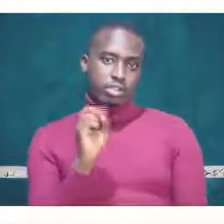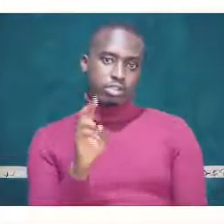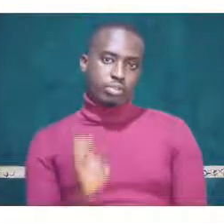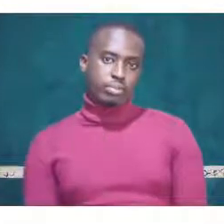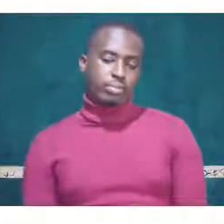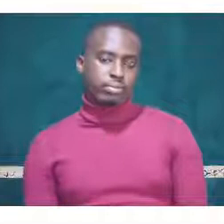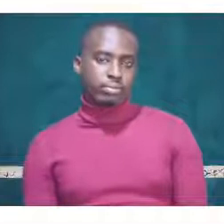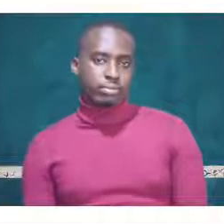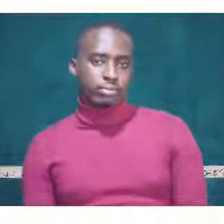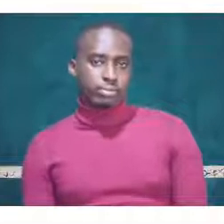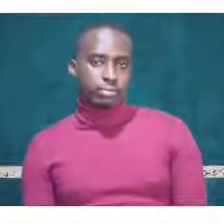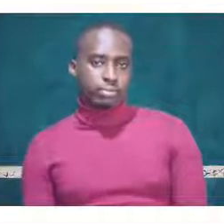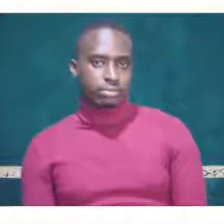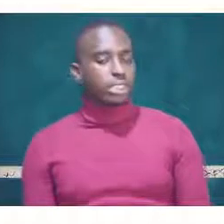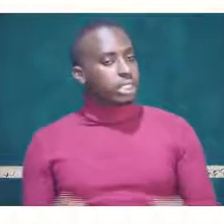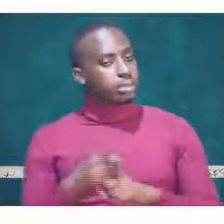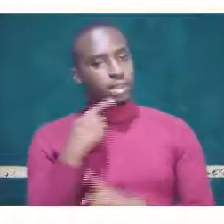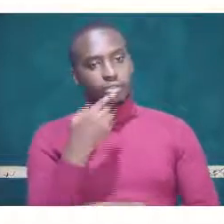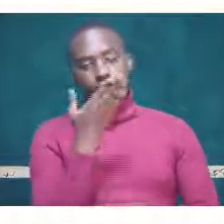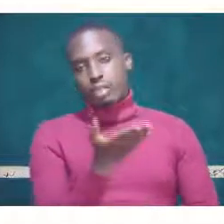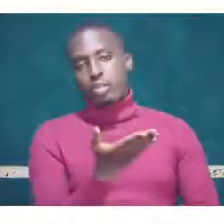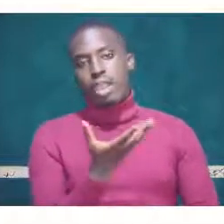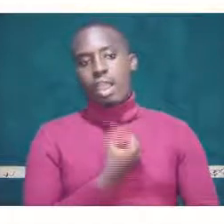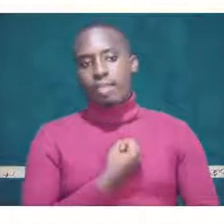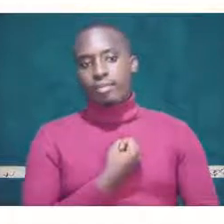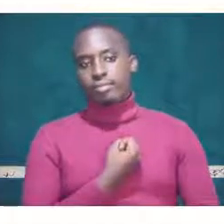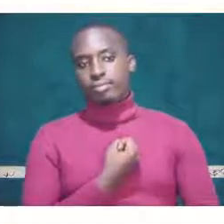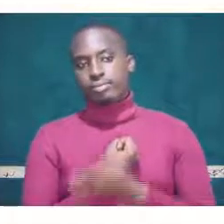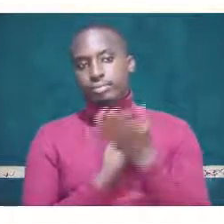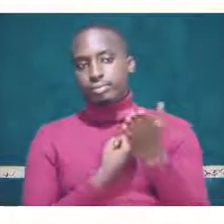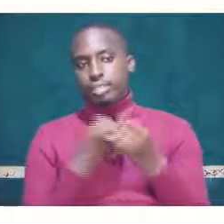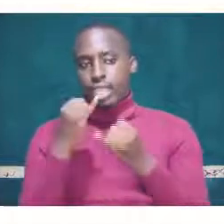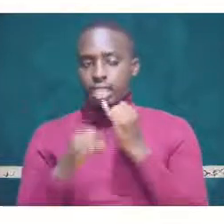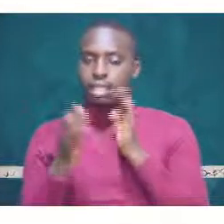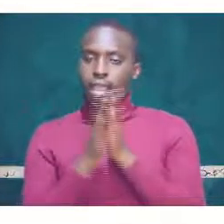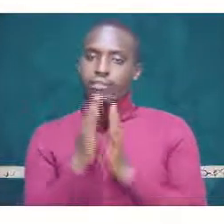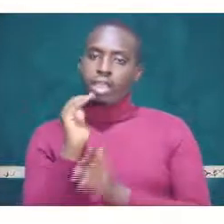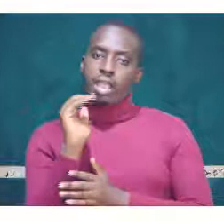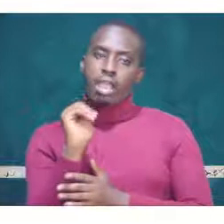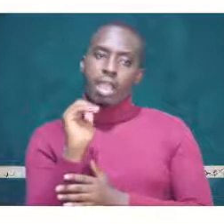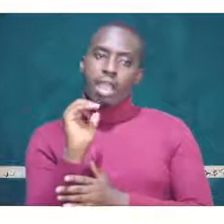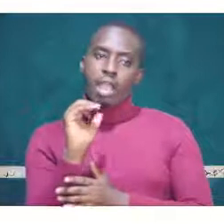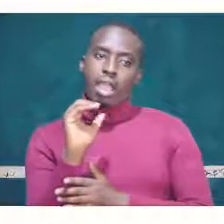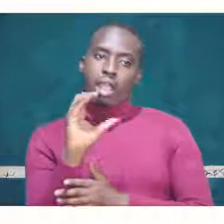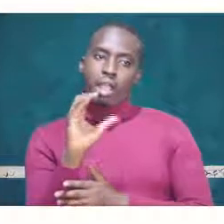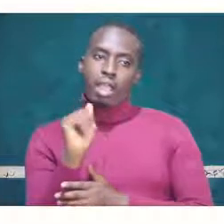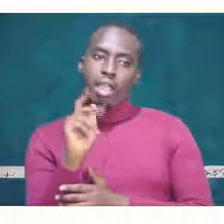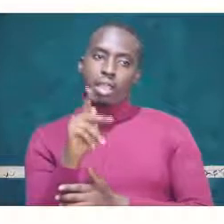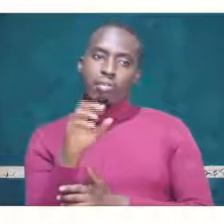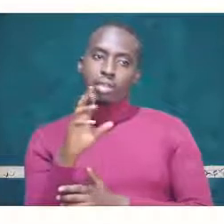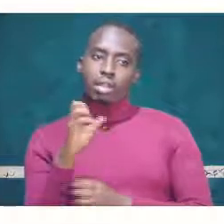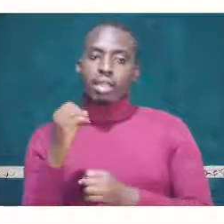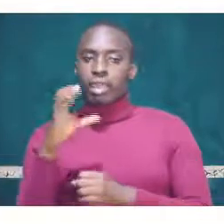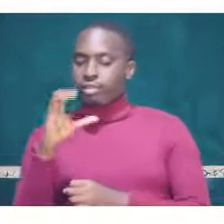I mentioned here, we have the venular end, we have arterial end, and we have the capillary. We have the cells that are surrounding these